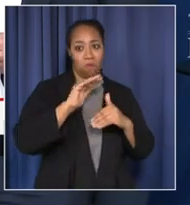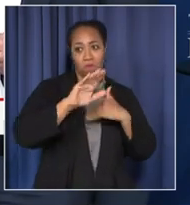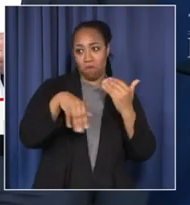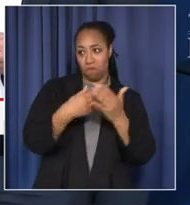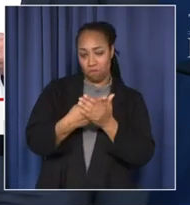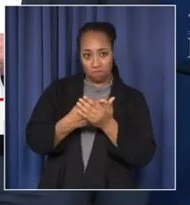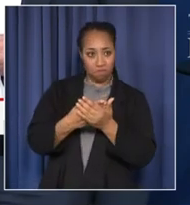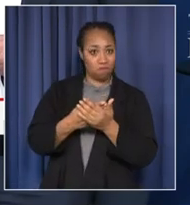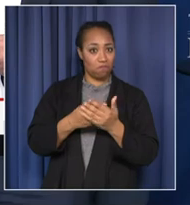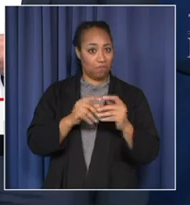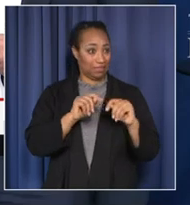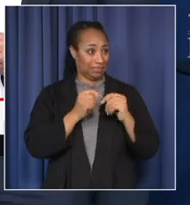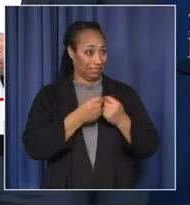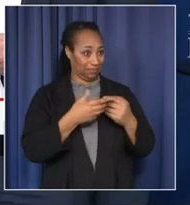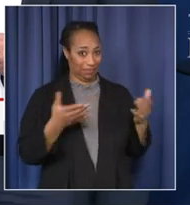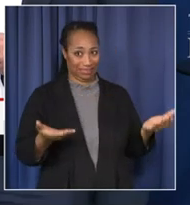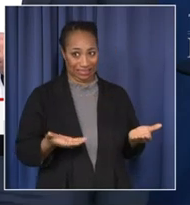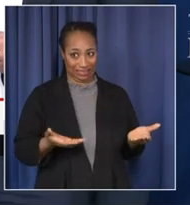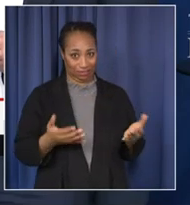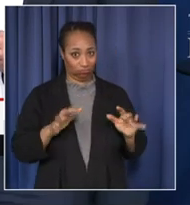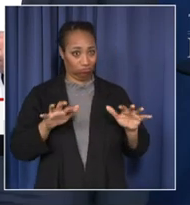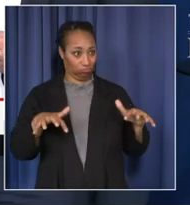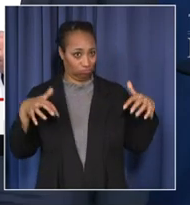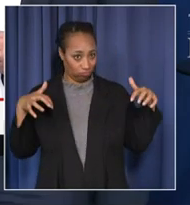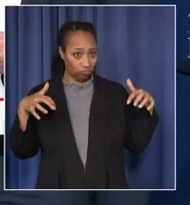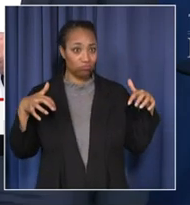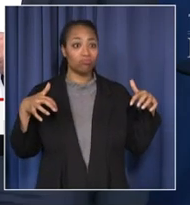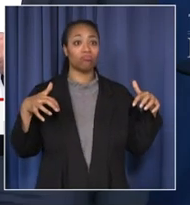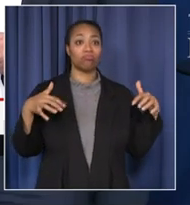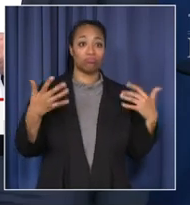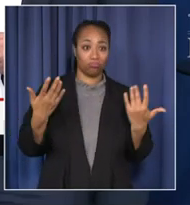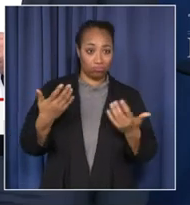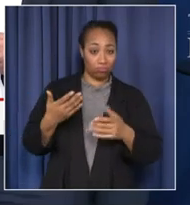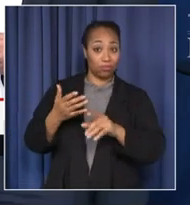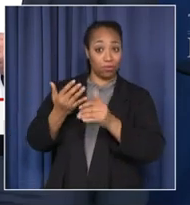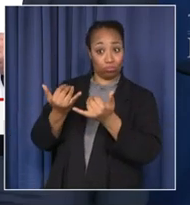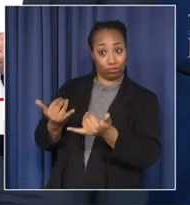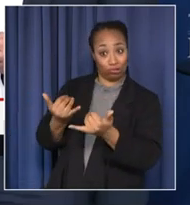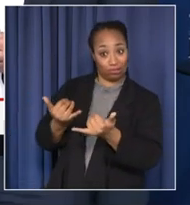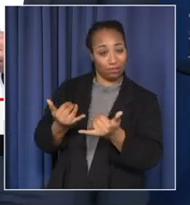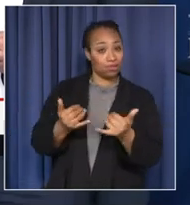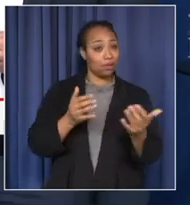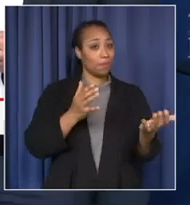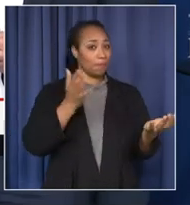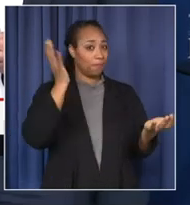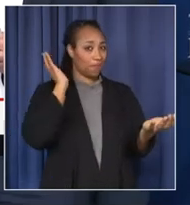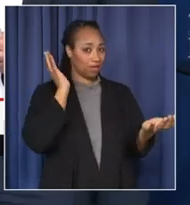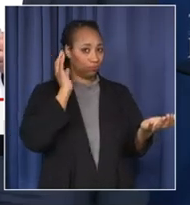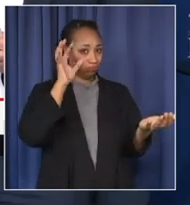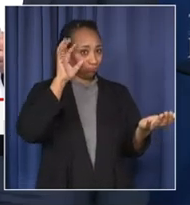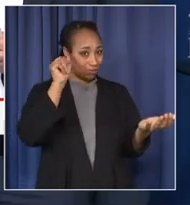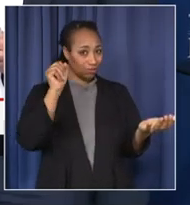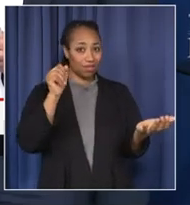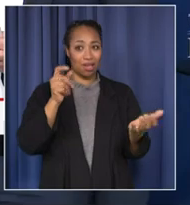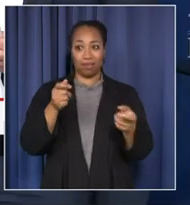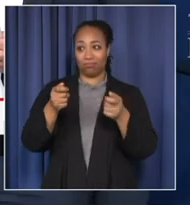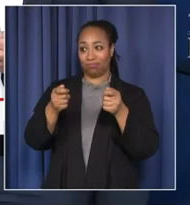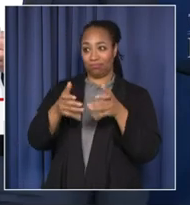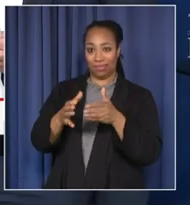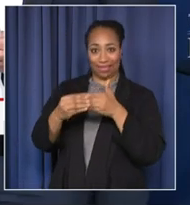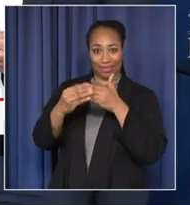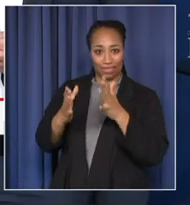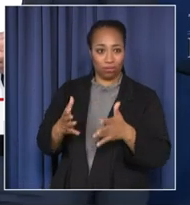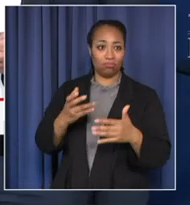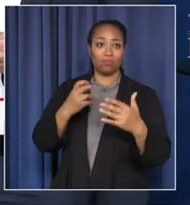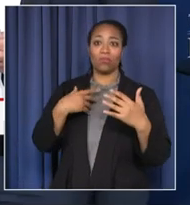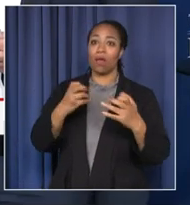Press Club president, Donna Linewant-Leger, and club executive director, Didier Saji. And finally, thank you to our audience. I hope